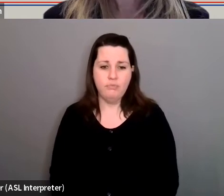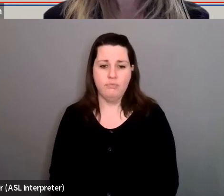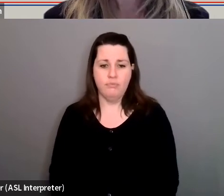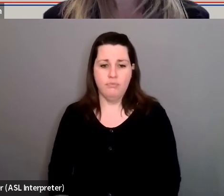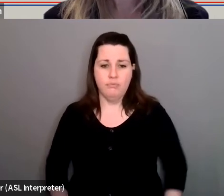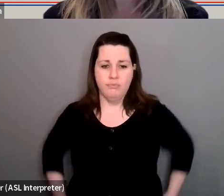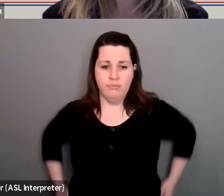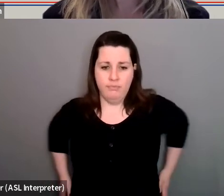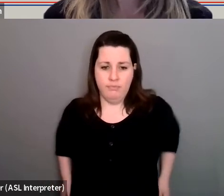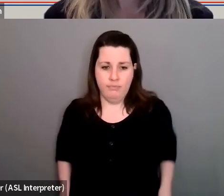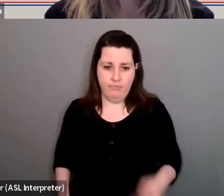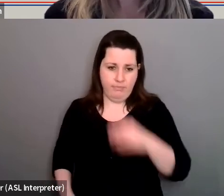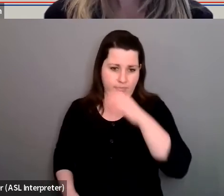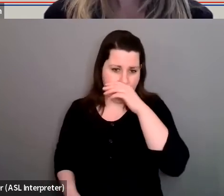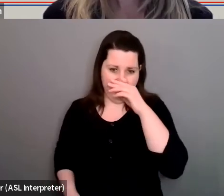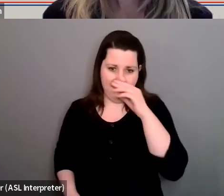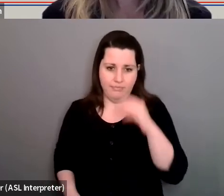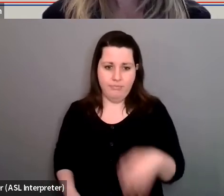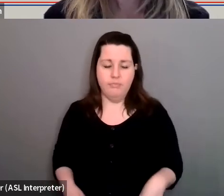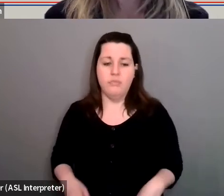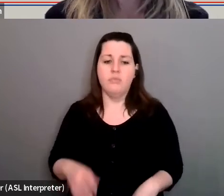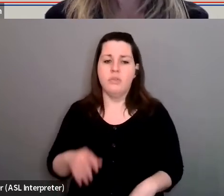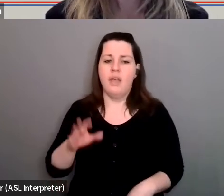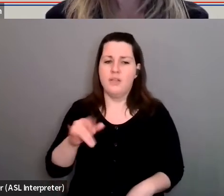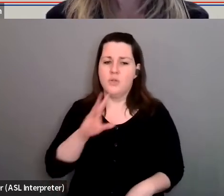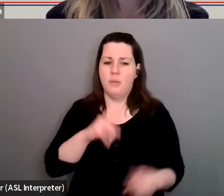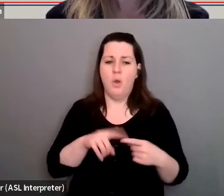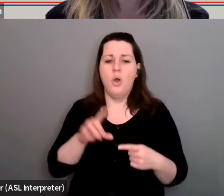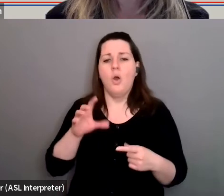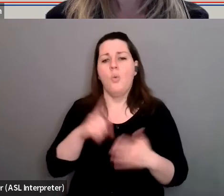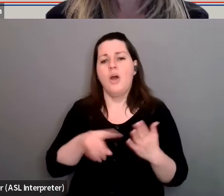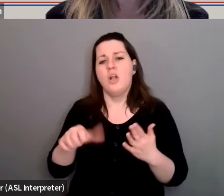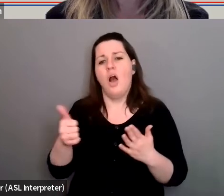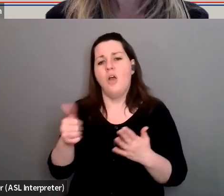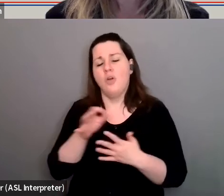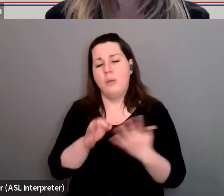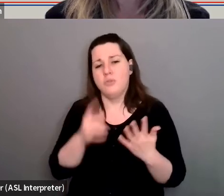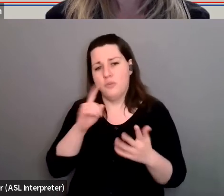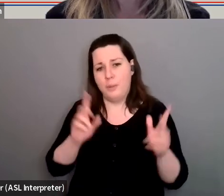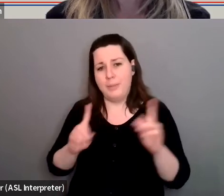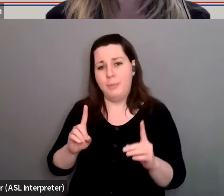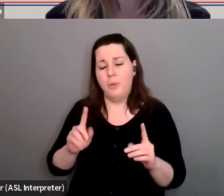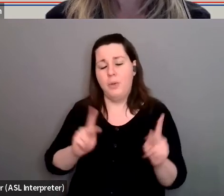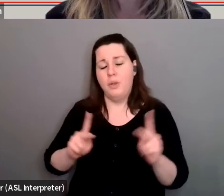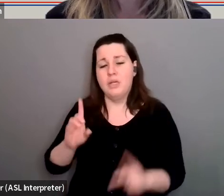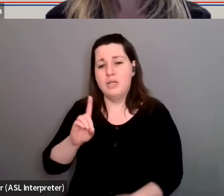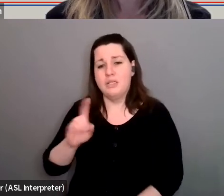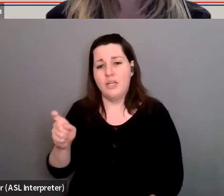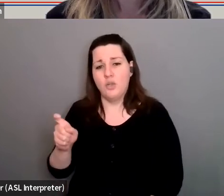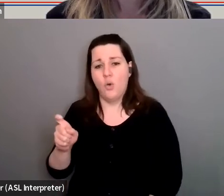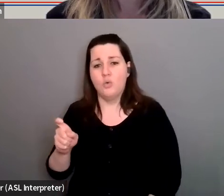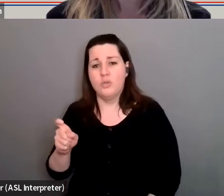I believe this is referring to eligibility, but what are the alternatives for individuals diagnosed and determined disabled after